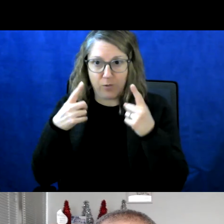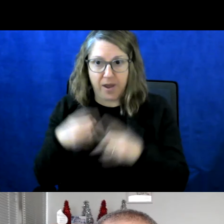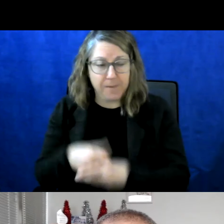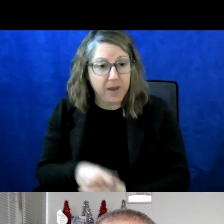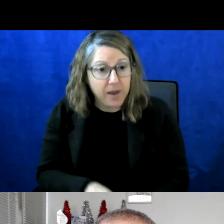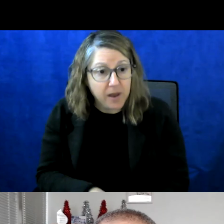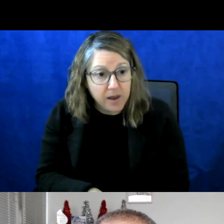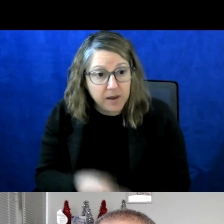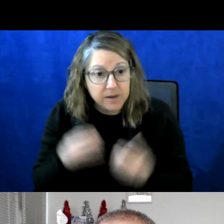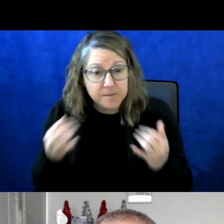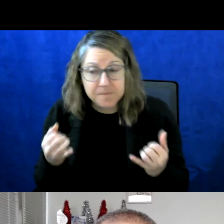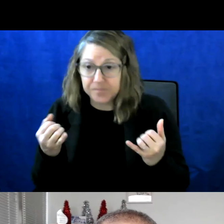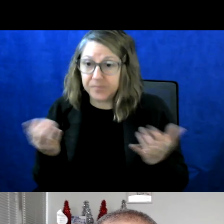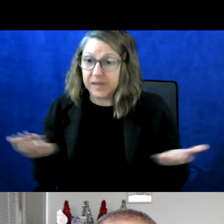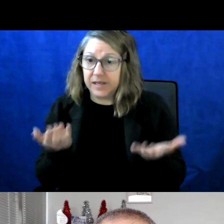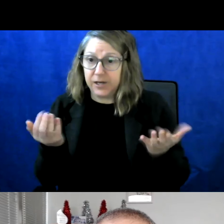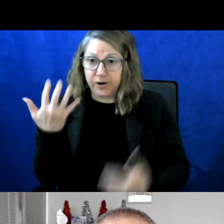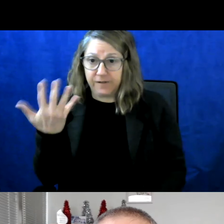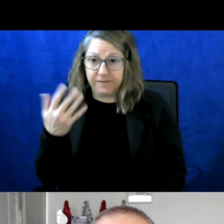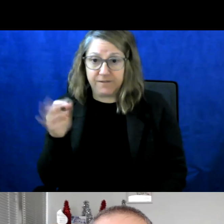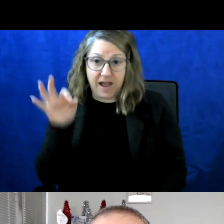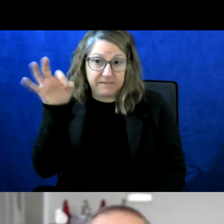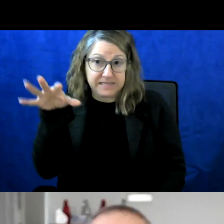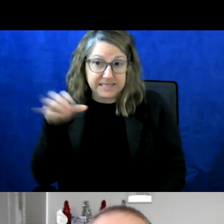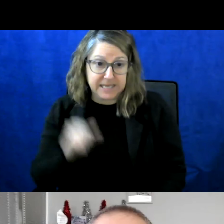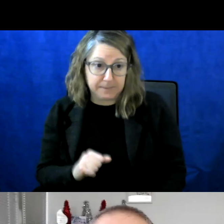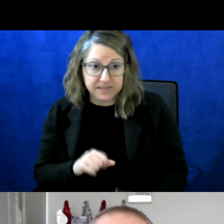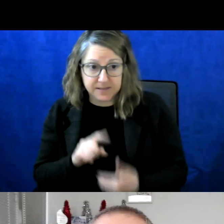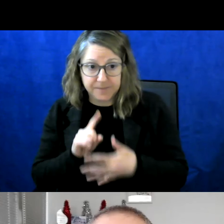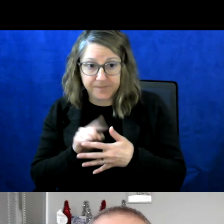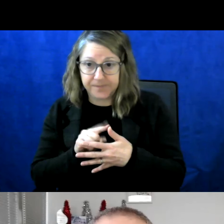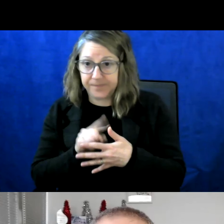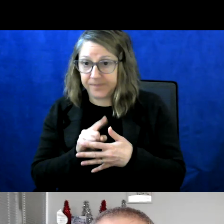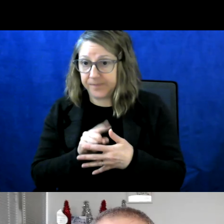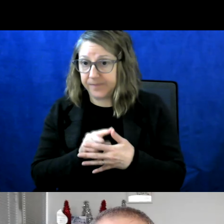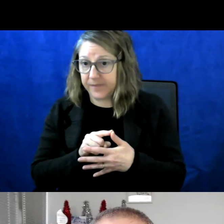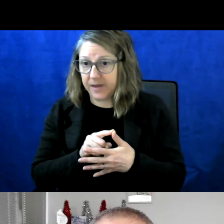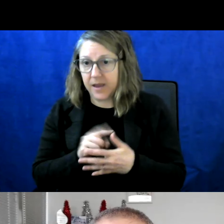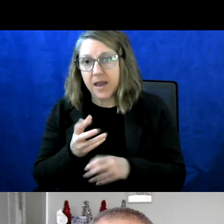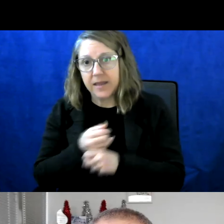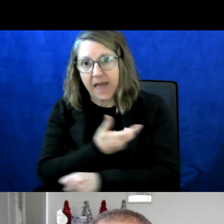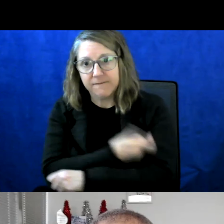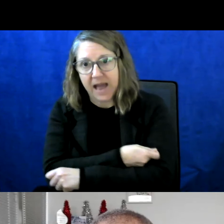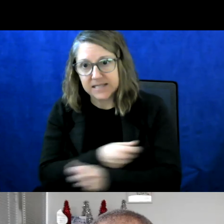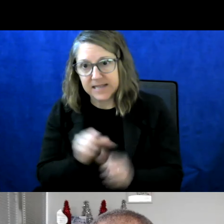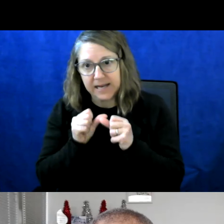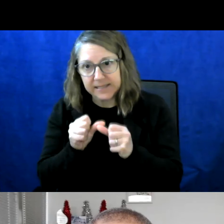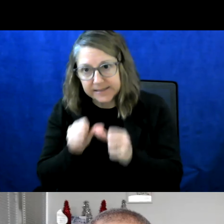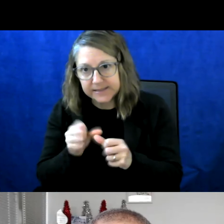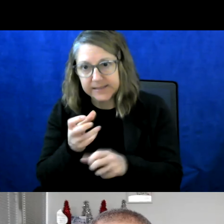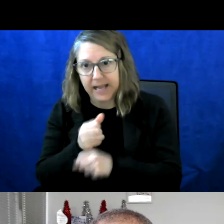now. Here are 5 tips. Number 1, get vaccinated, stay up to